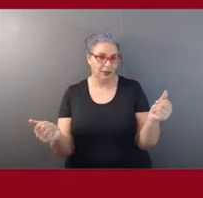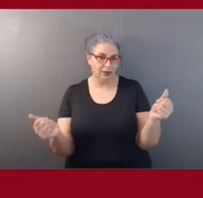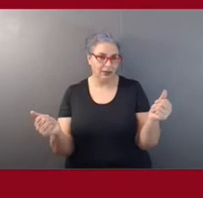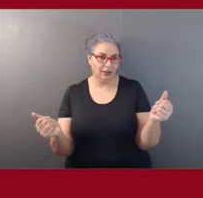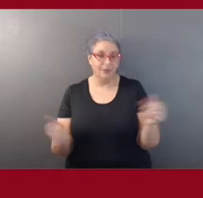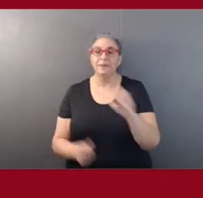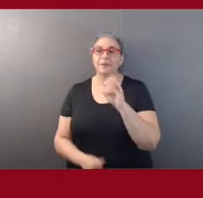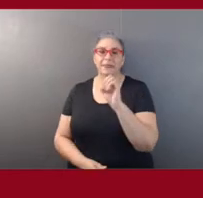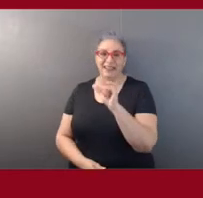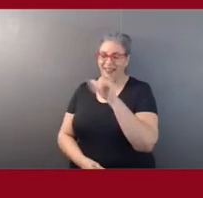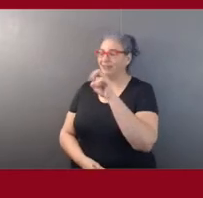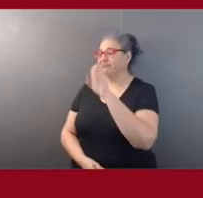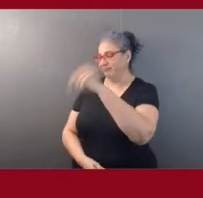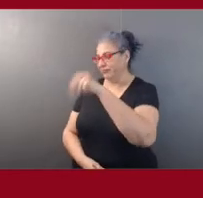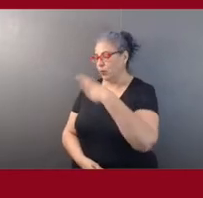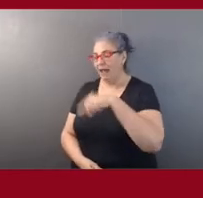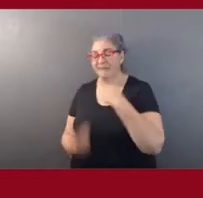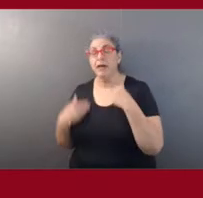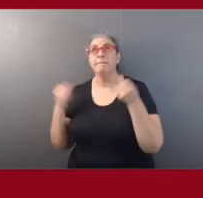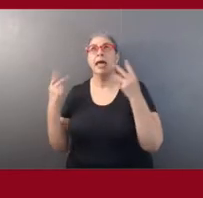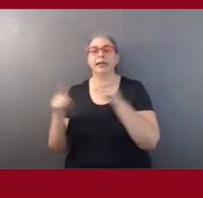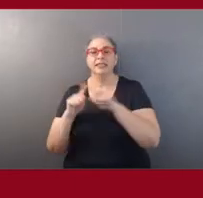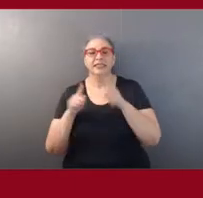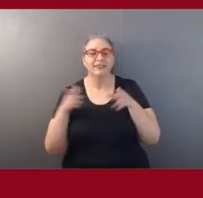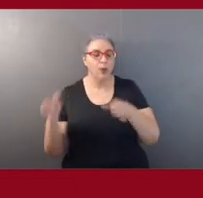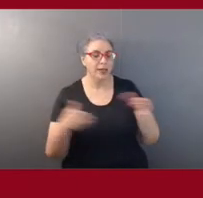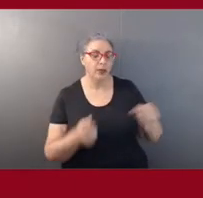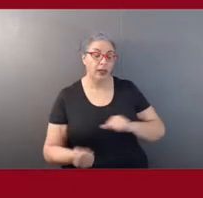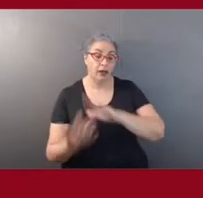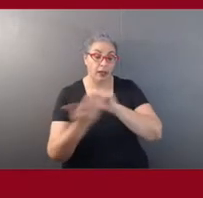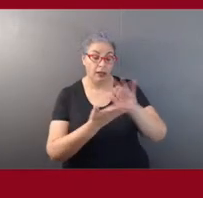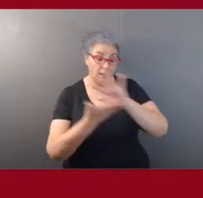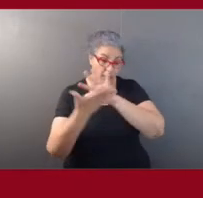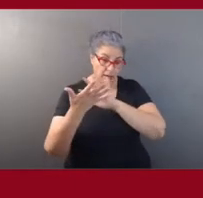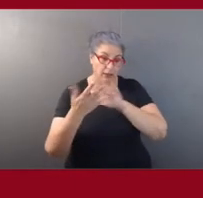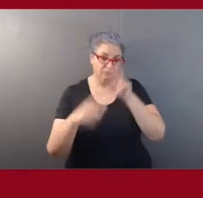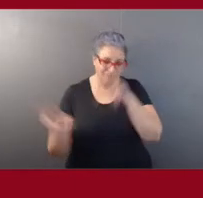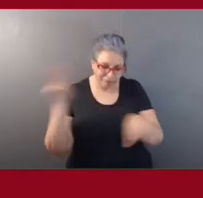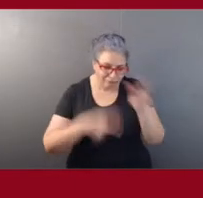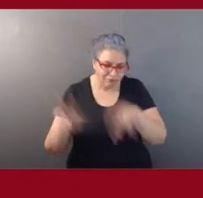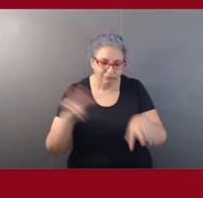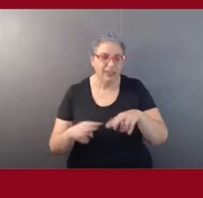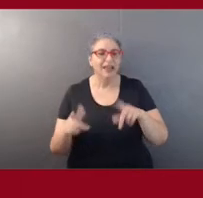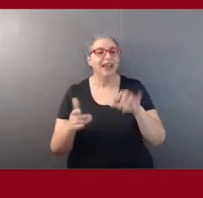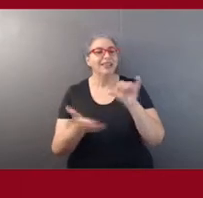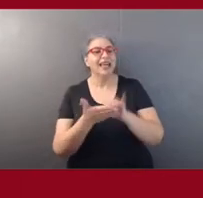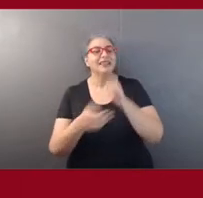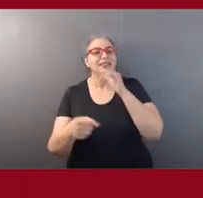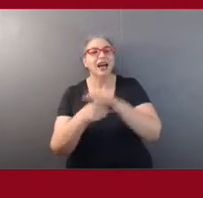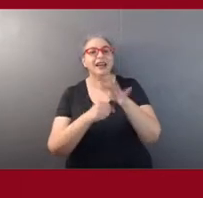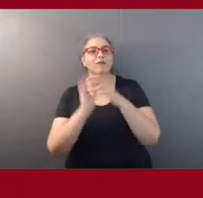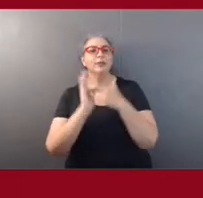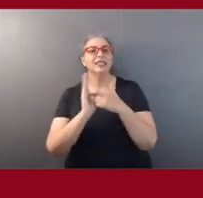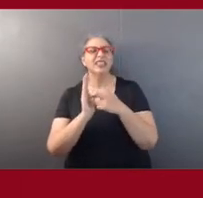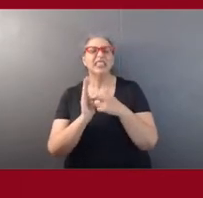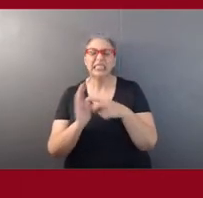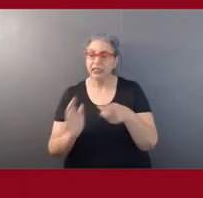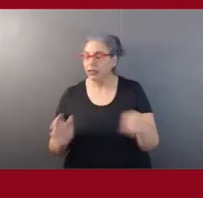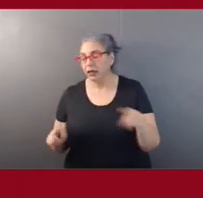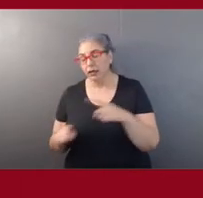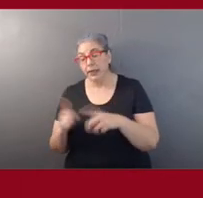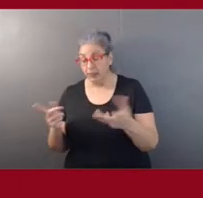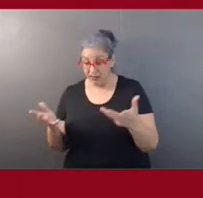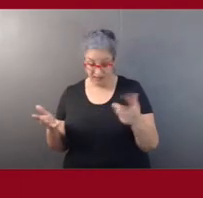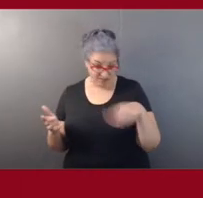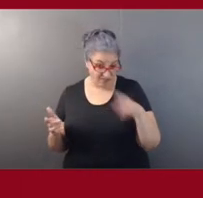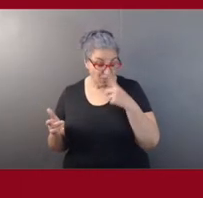about underrepresentation and how those needs need to be met. You know, can we talk about aging for a minute? Because I think that's something that in